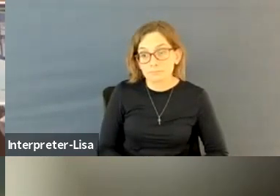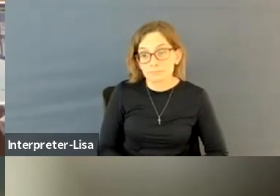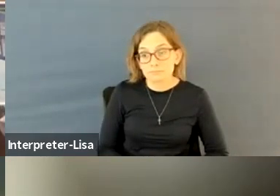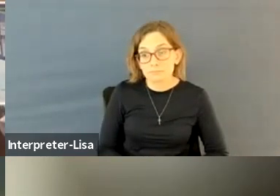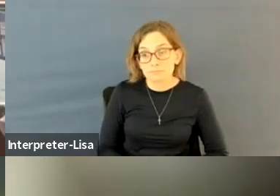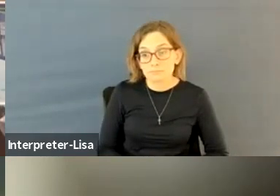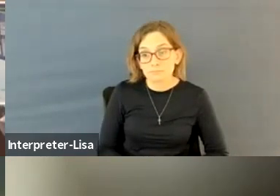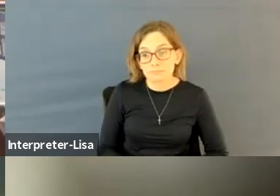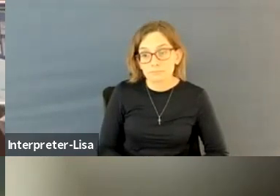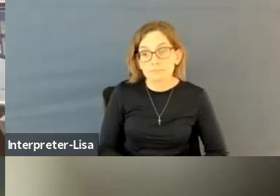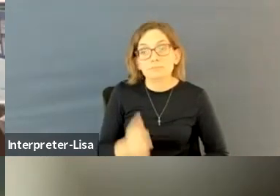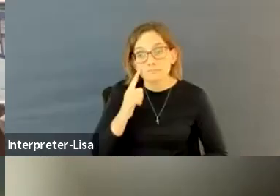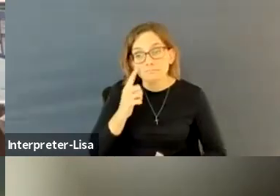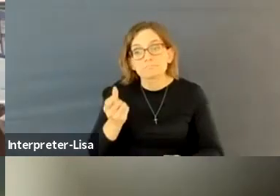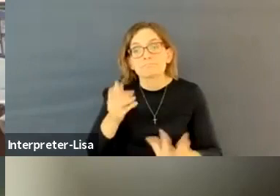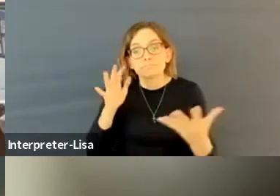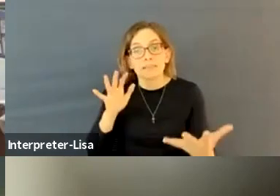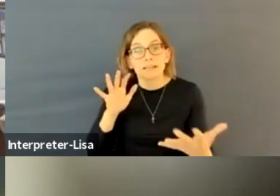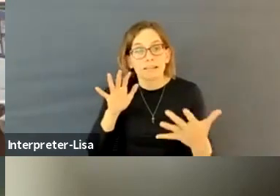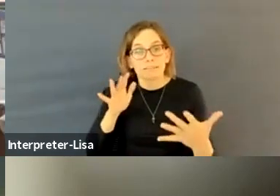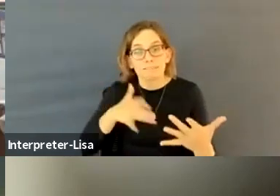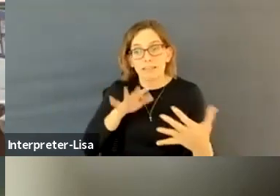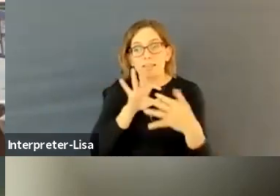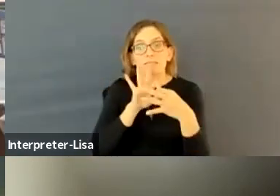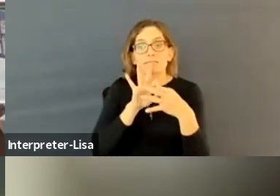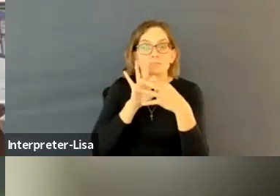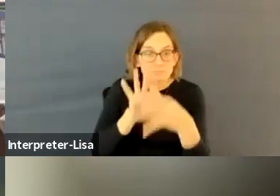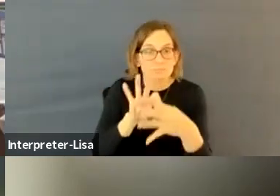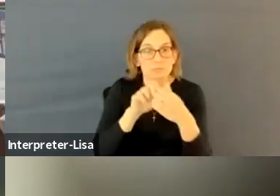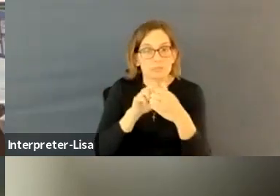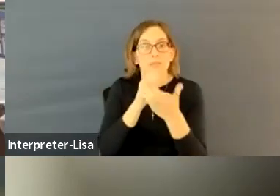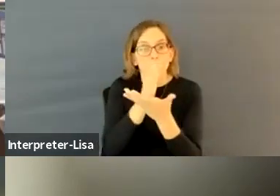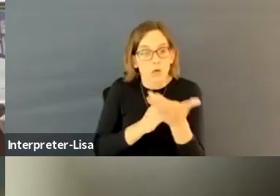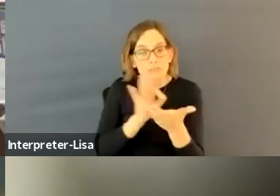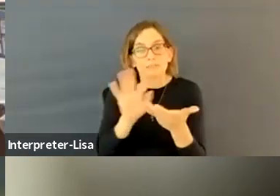Yeah, I think there's probably a lot of relating that can be done to some part of the stories.